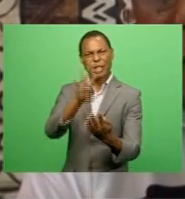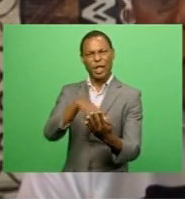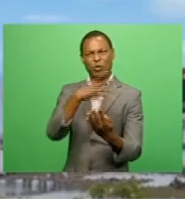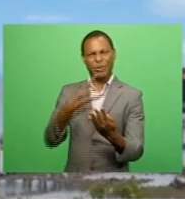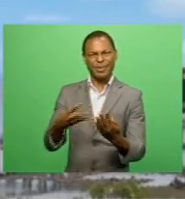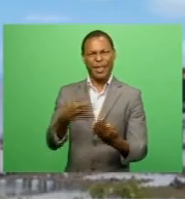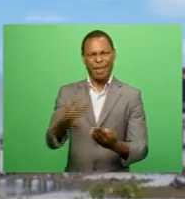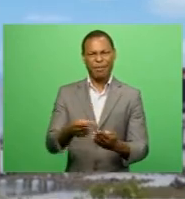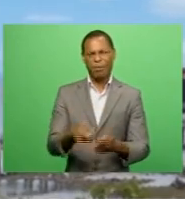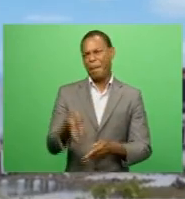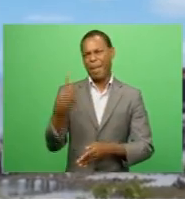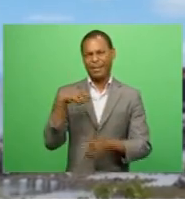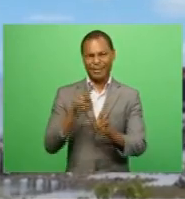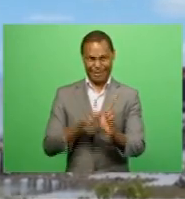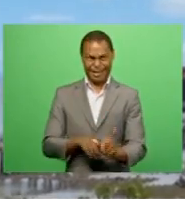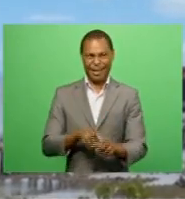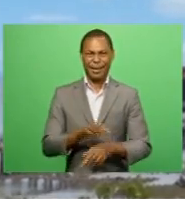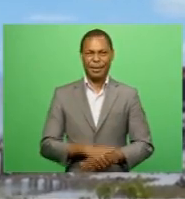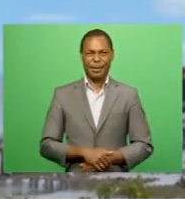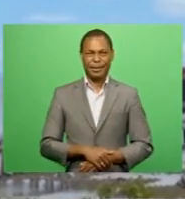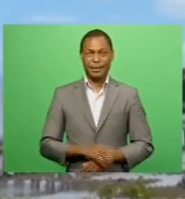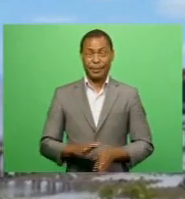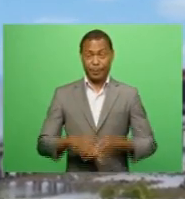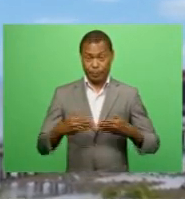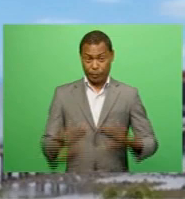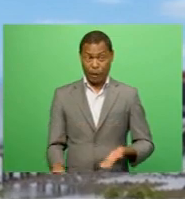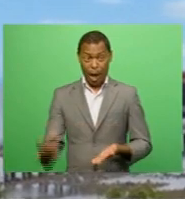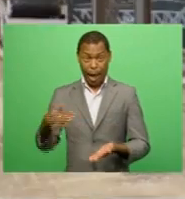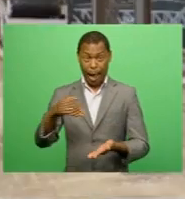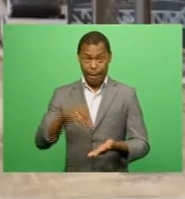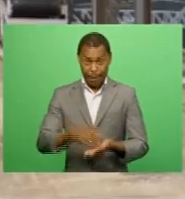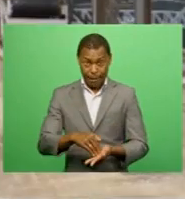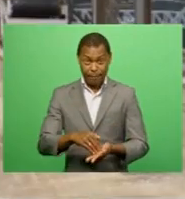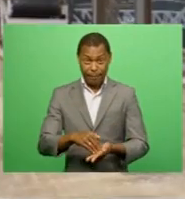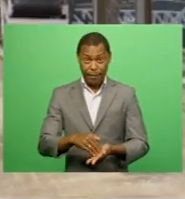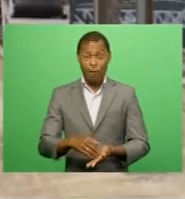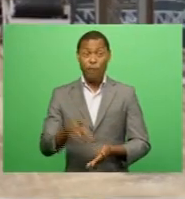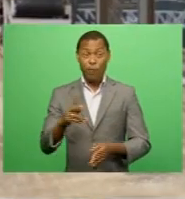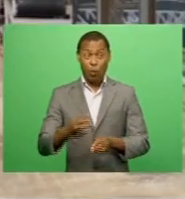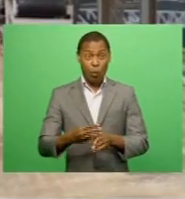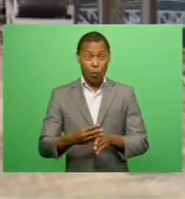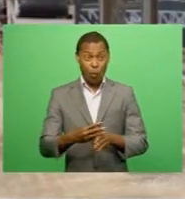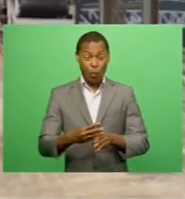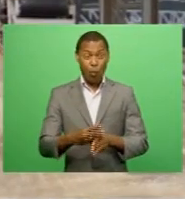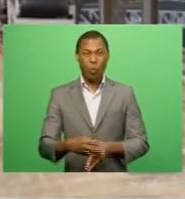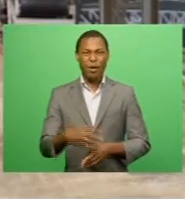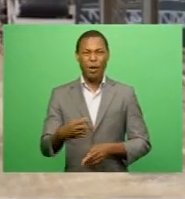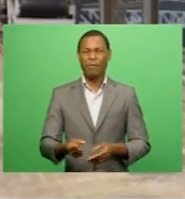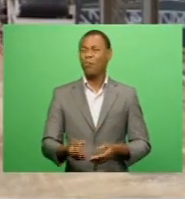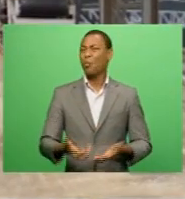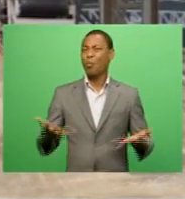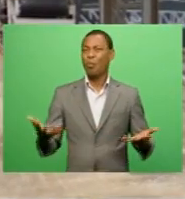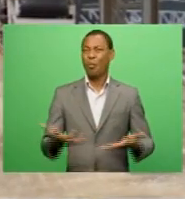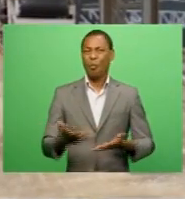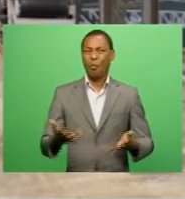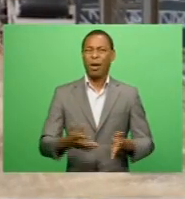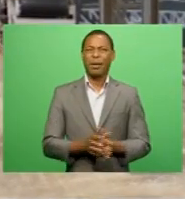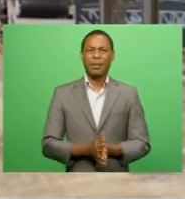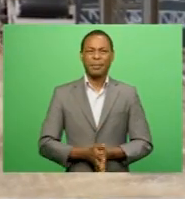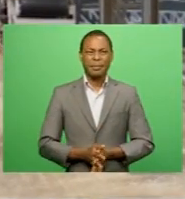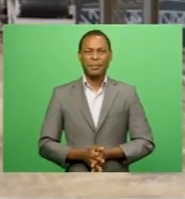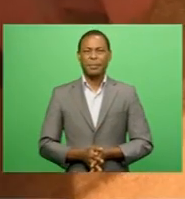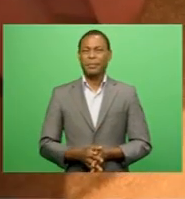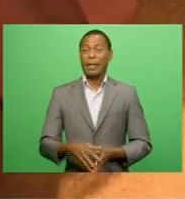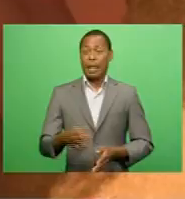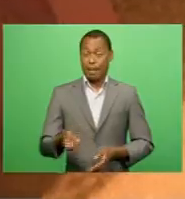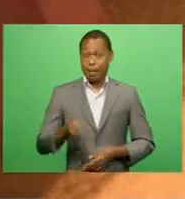last year. The latest vessel to arrive for another shipment of wood chip is now berthed at the Tropic Woods wood chip facility in